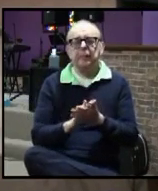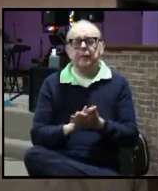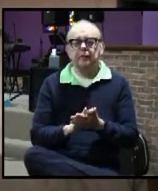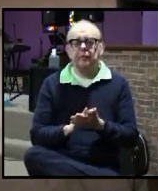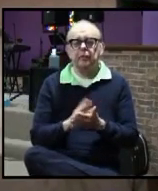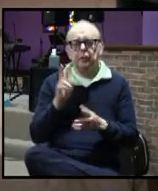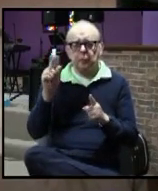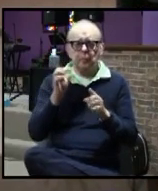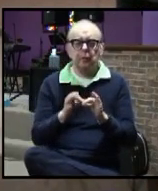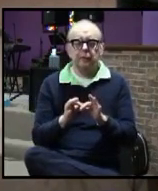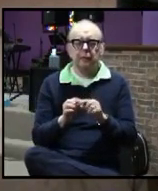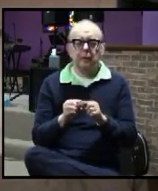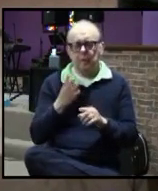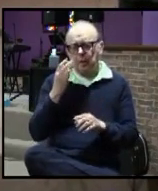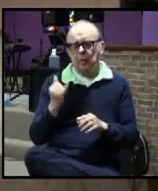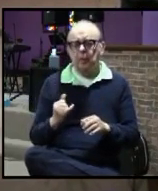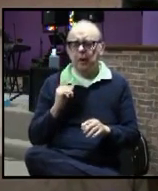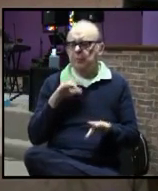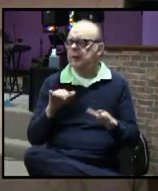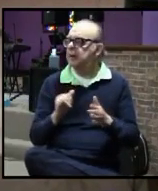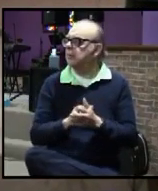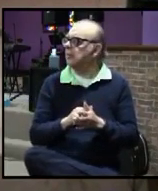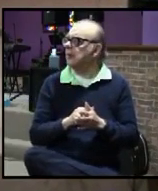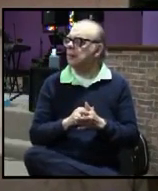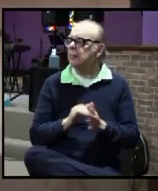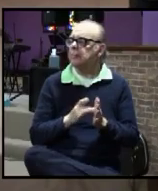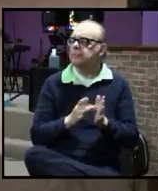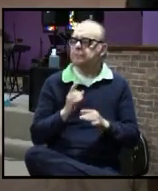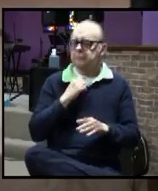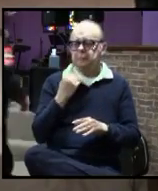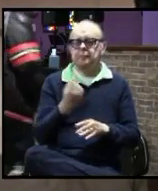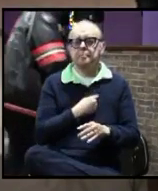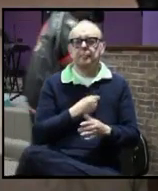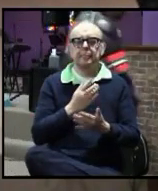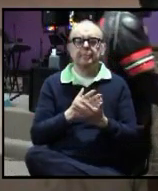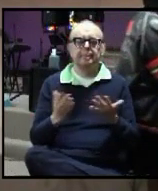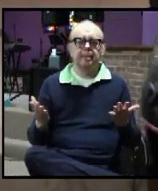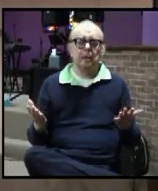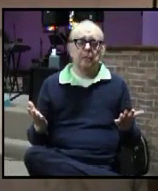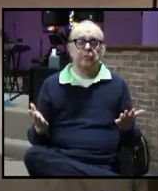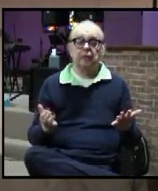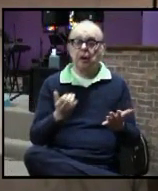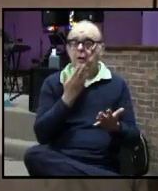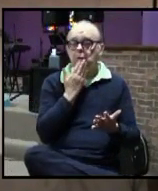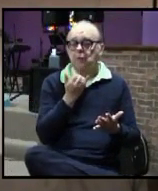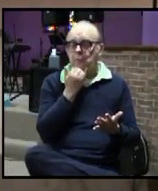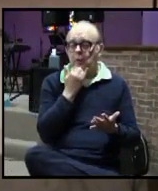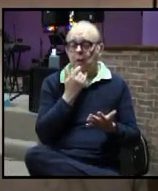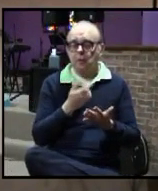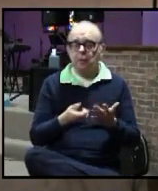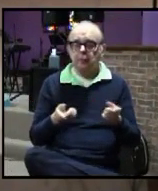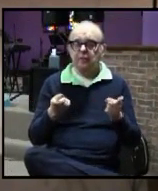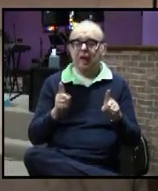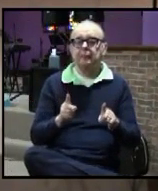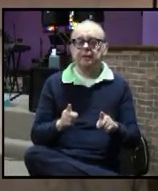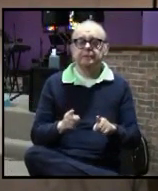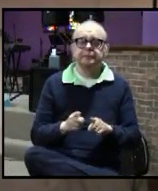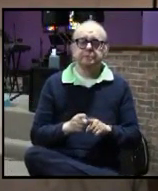believe. But why do we need to do that? Jesus is telling us there's something fundamentally wrong with what's going